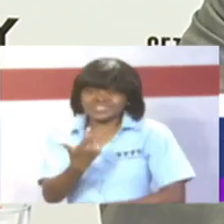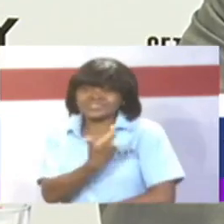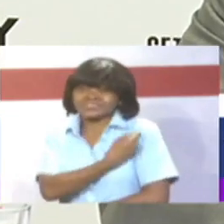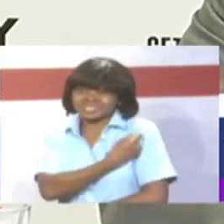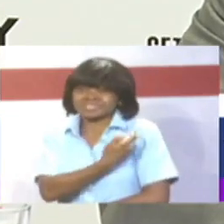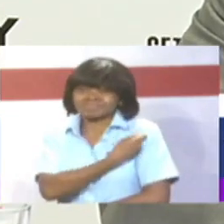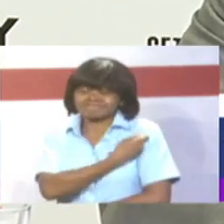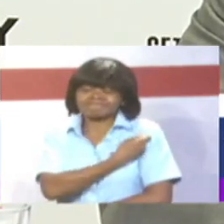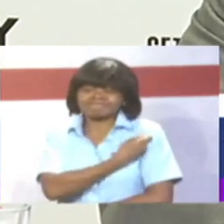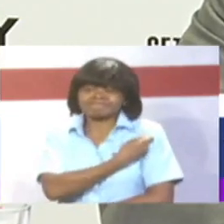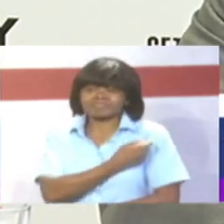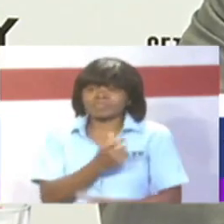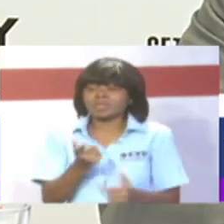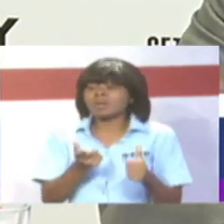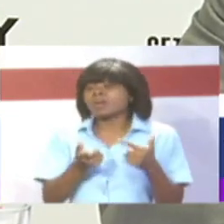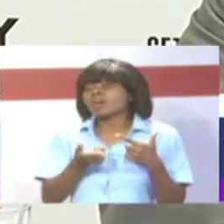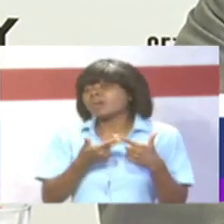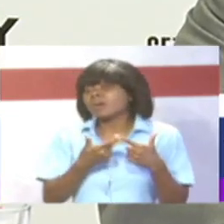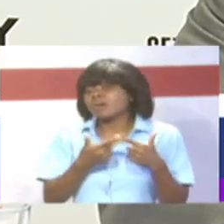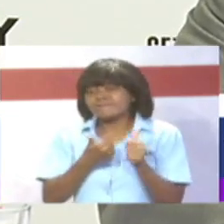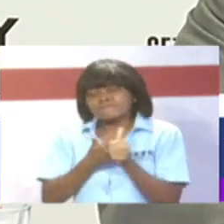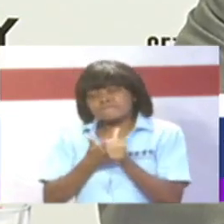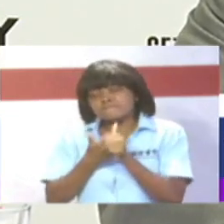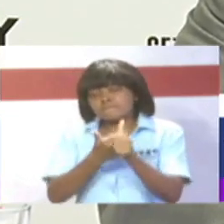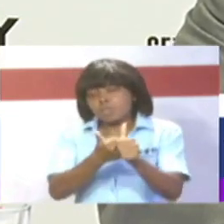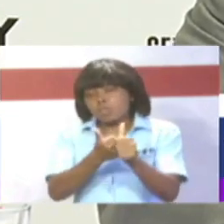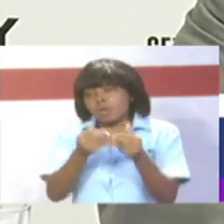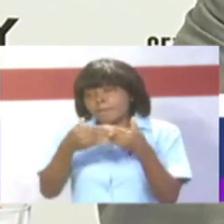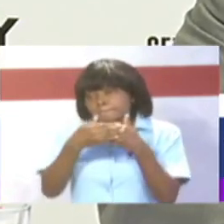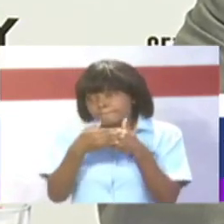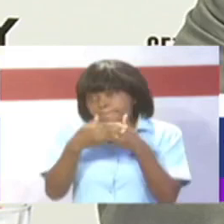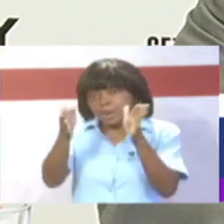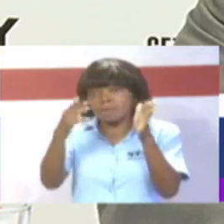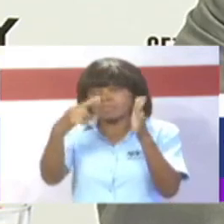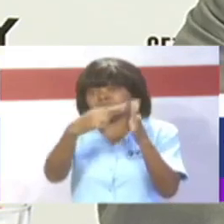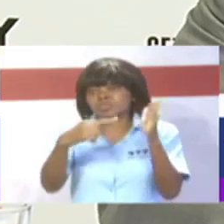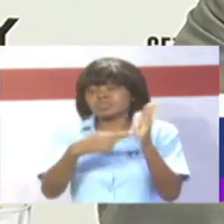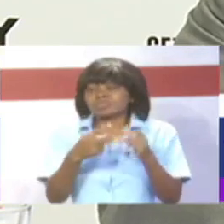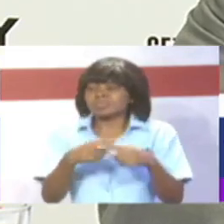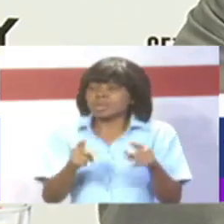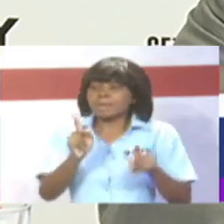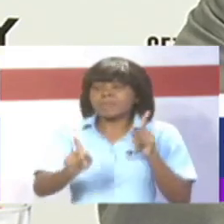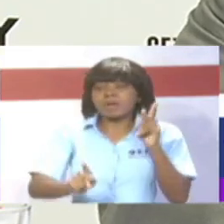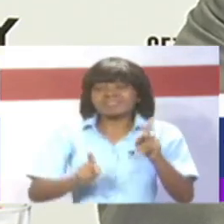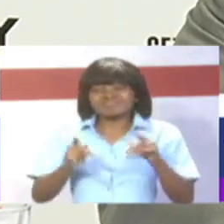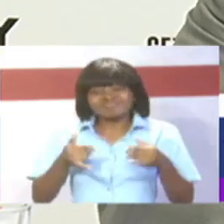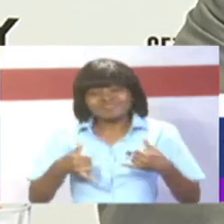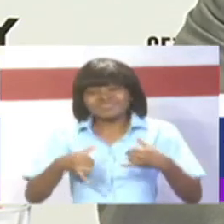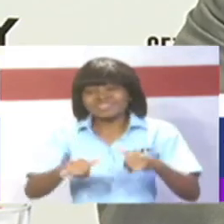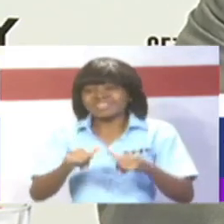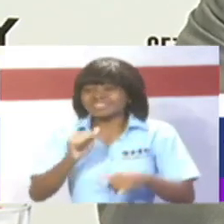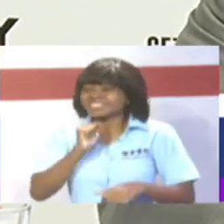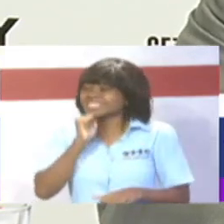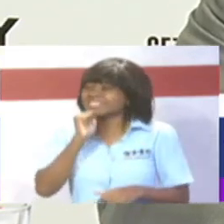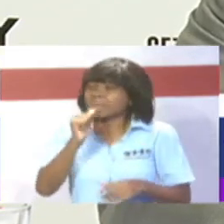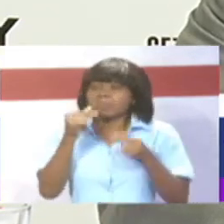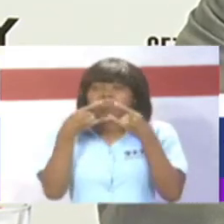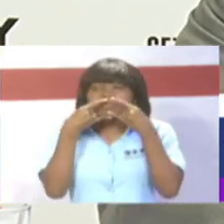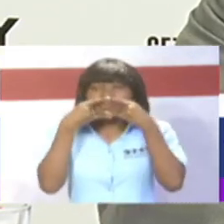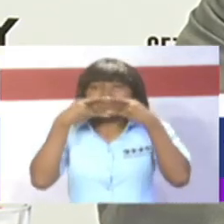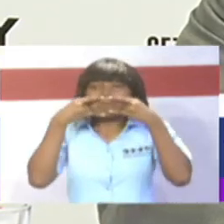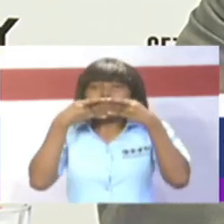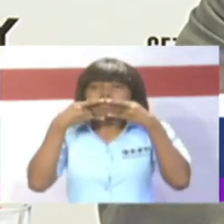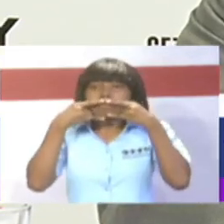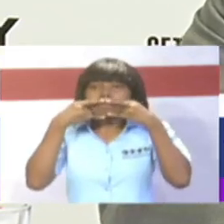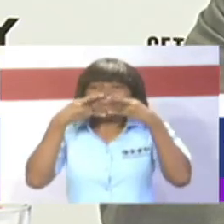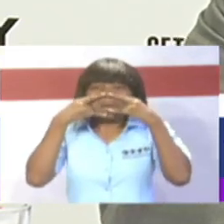and mask wearing in particular is very important. We see people still not exactly wearing the masks the way they should. They have them under their noses,